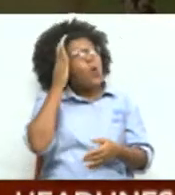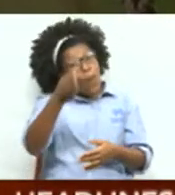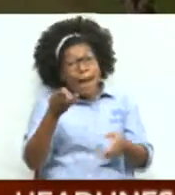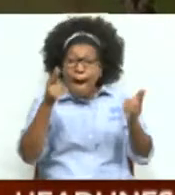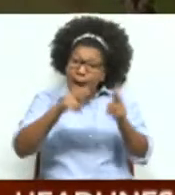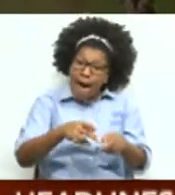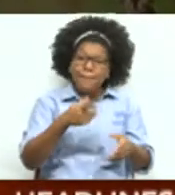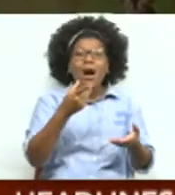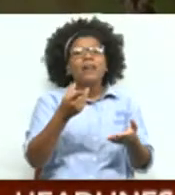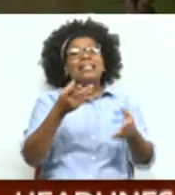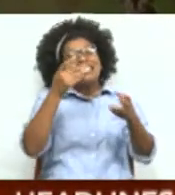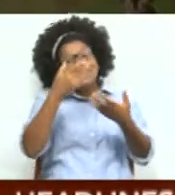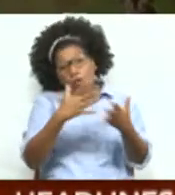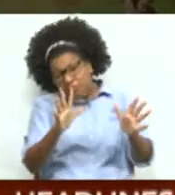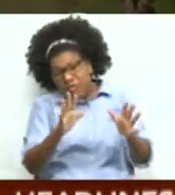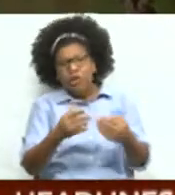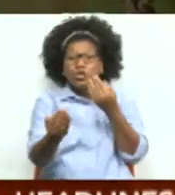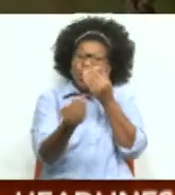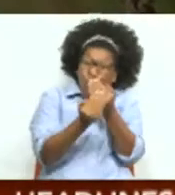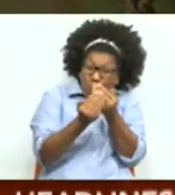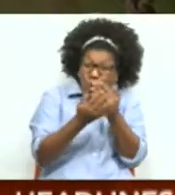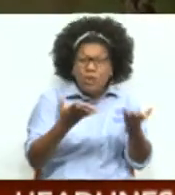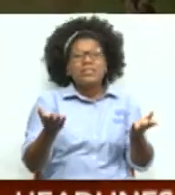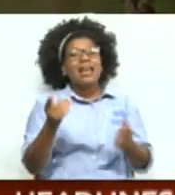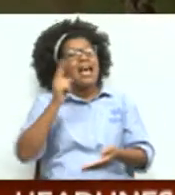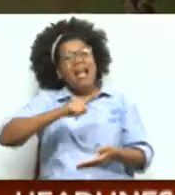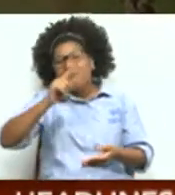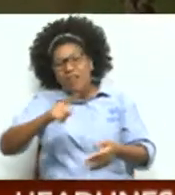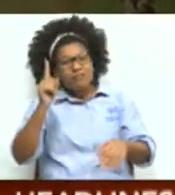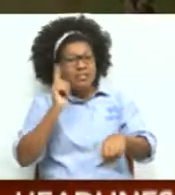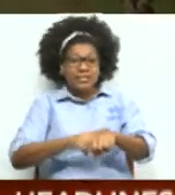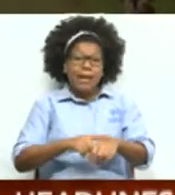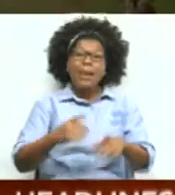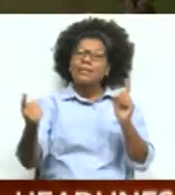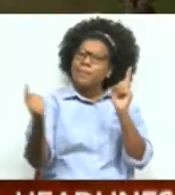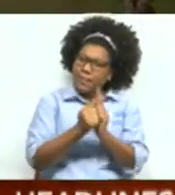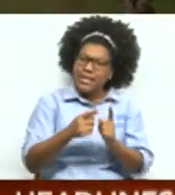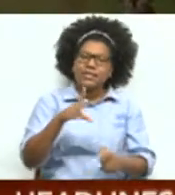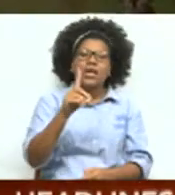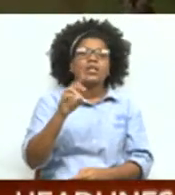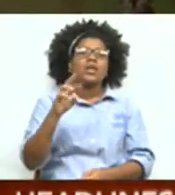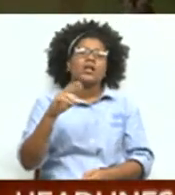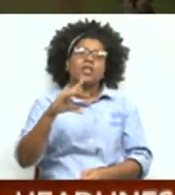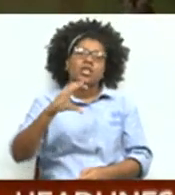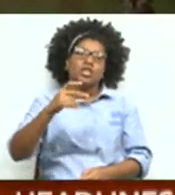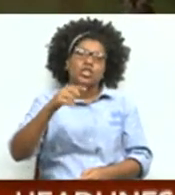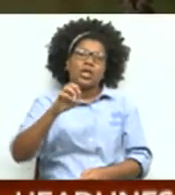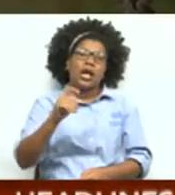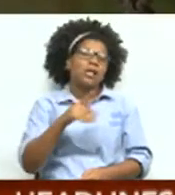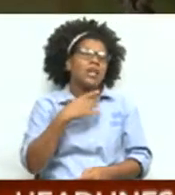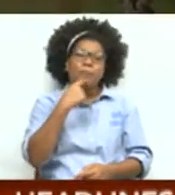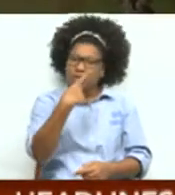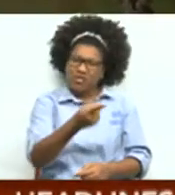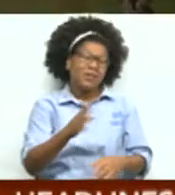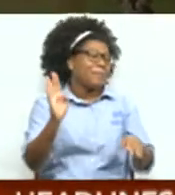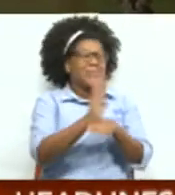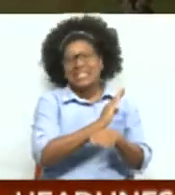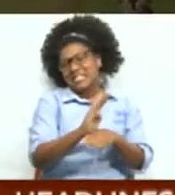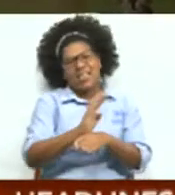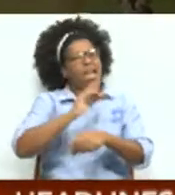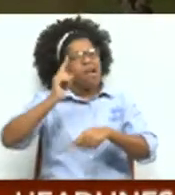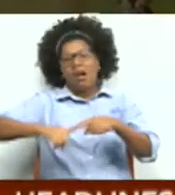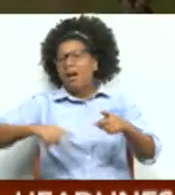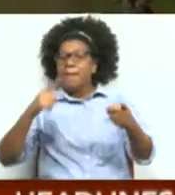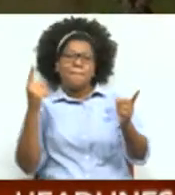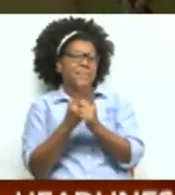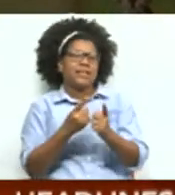there. Every time I ask for an audience with Dr. Charles, I've always been told that he is busy. So I have practically been given